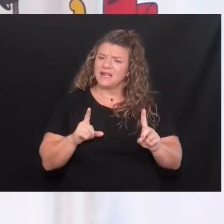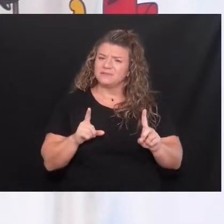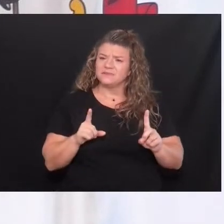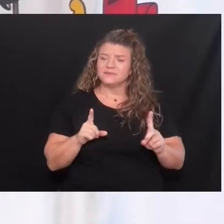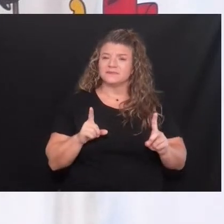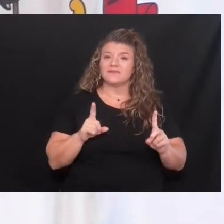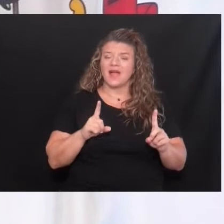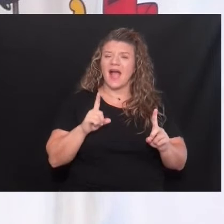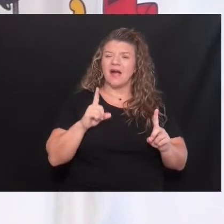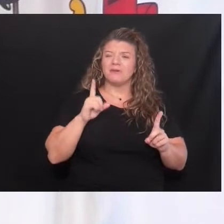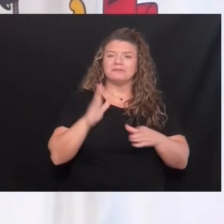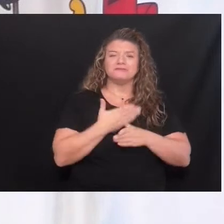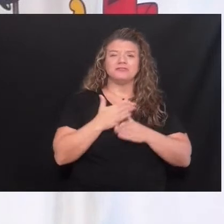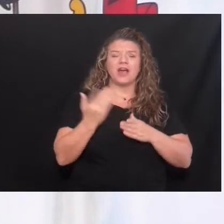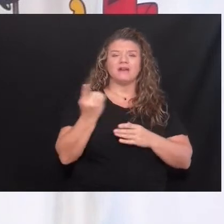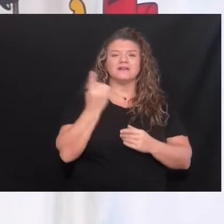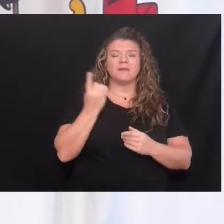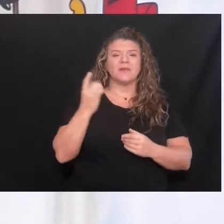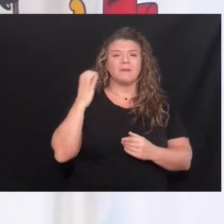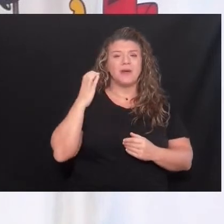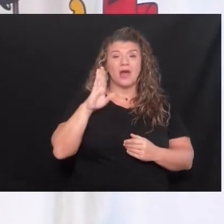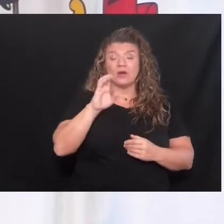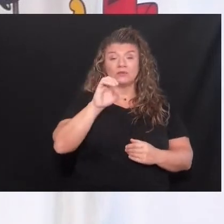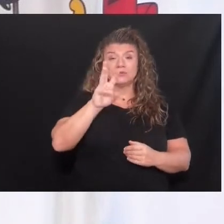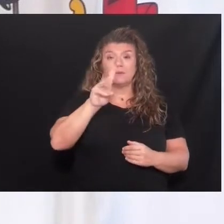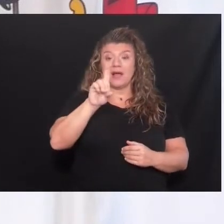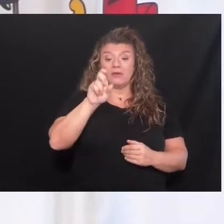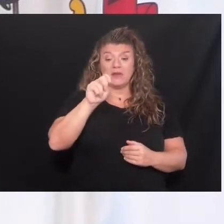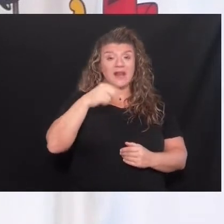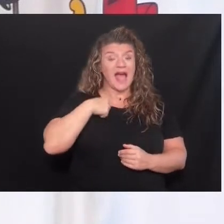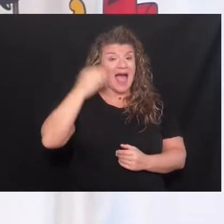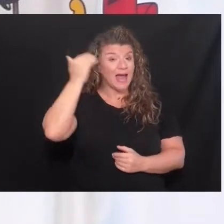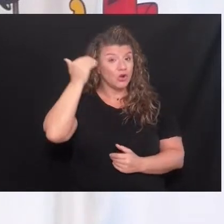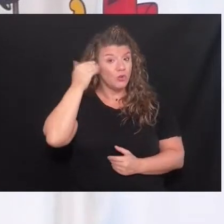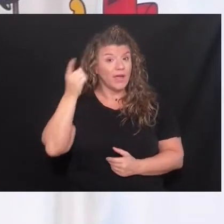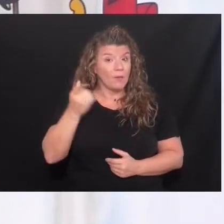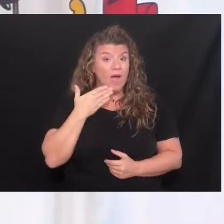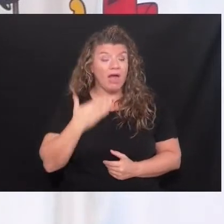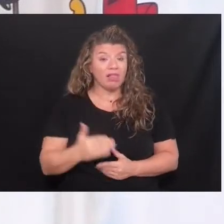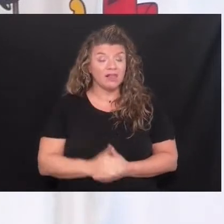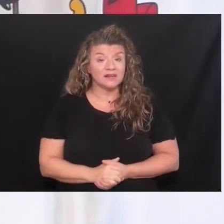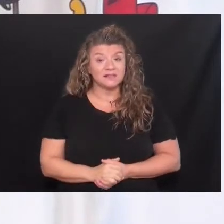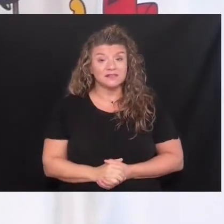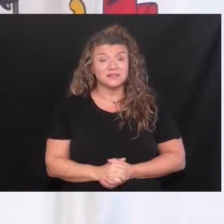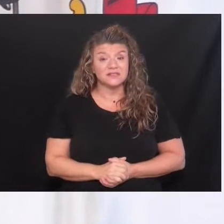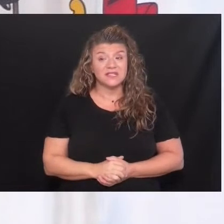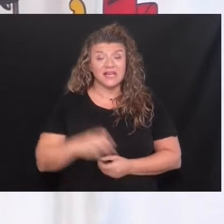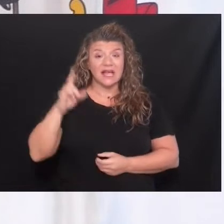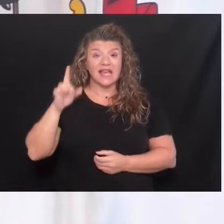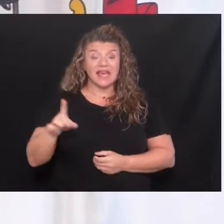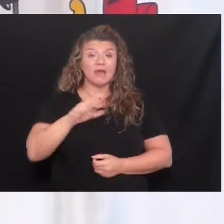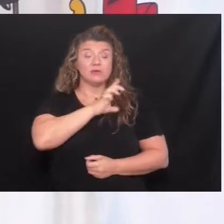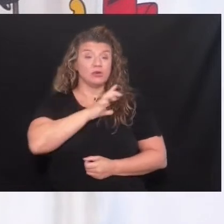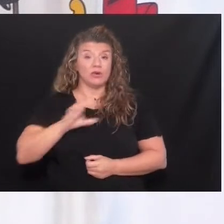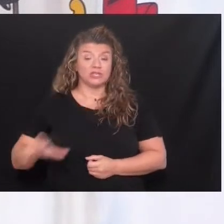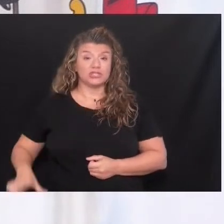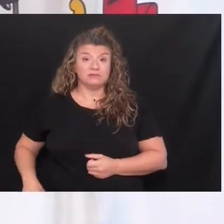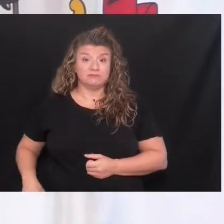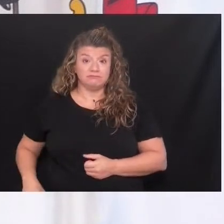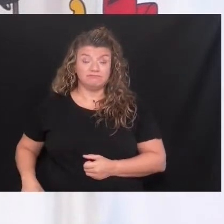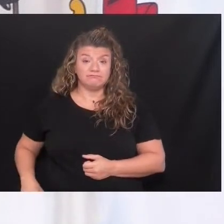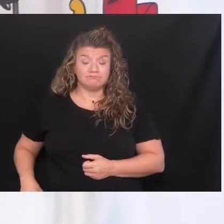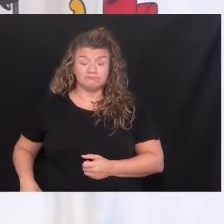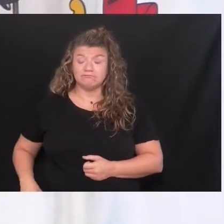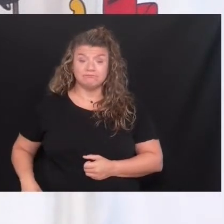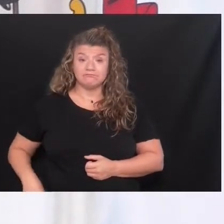about Coach Bowden. You know, I knew him and knew him very well. He was a Christian through and through.